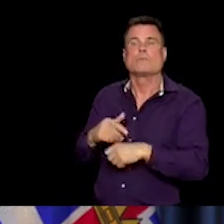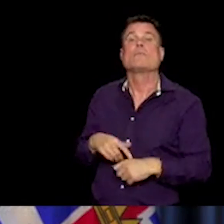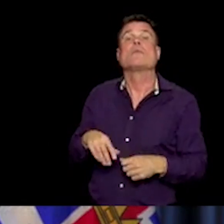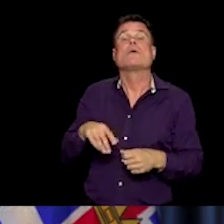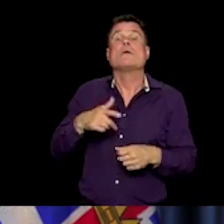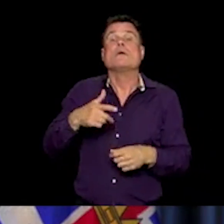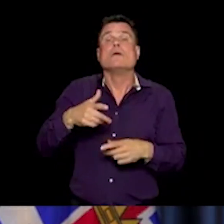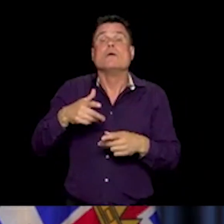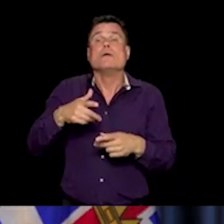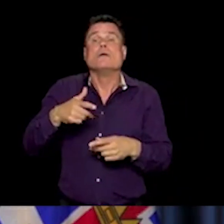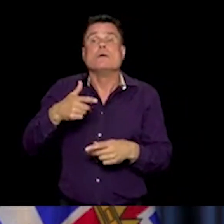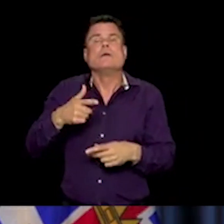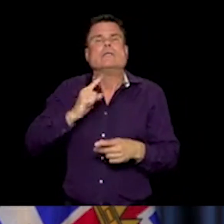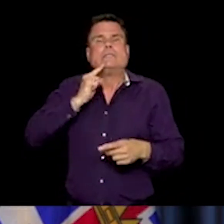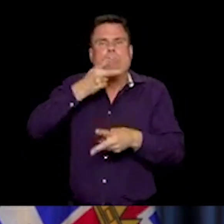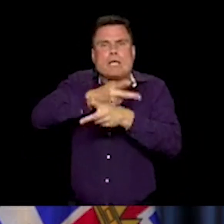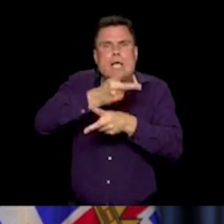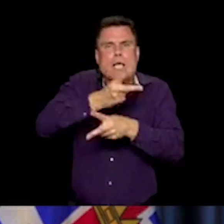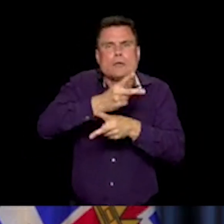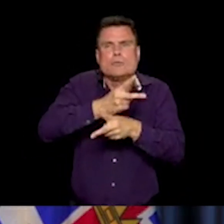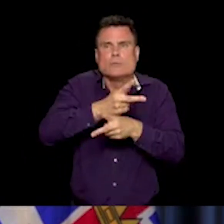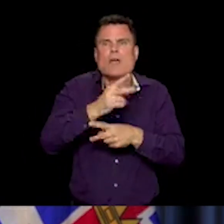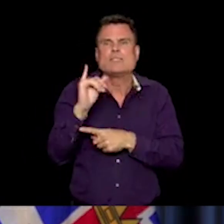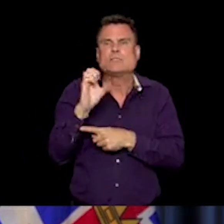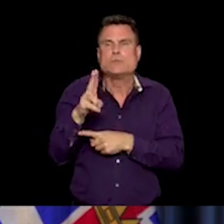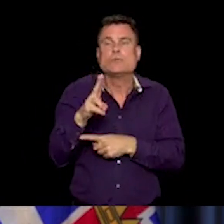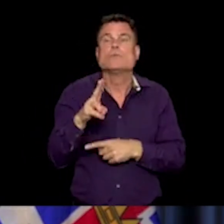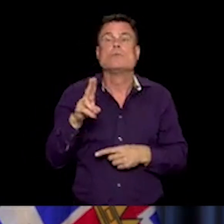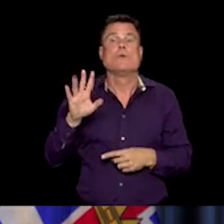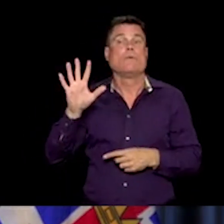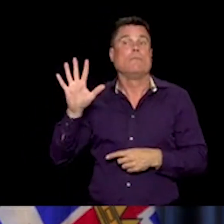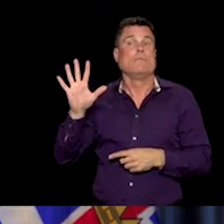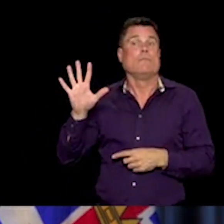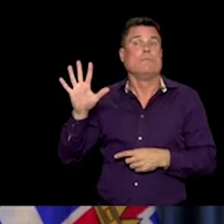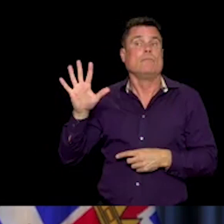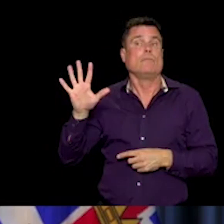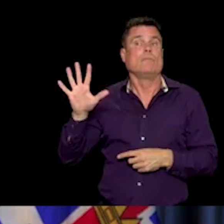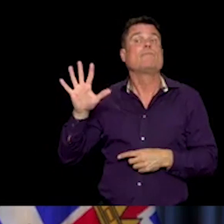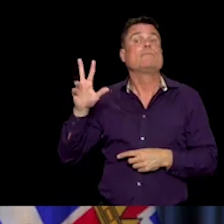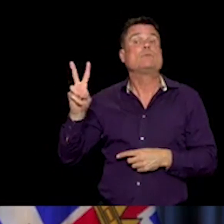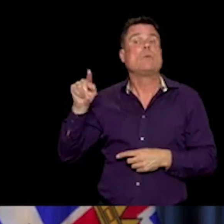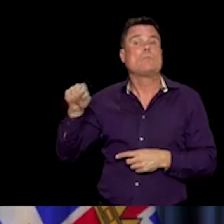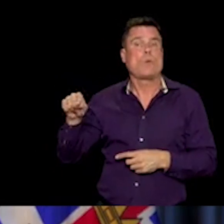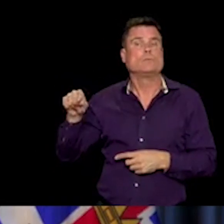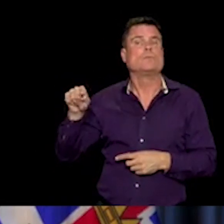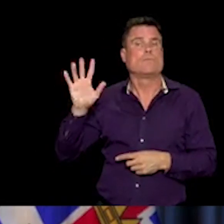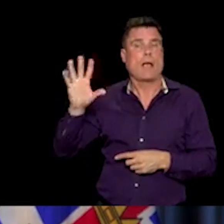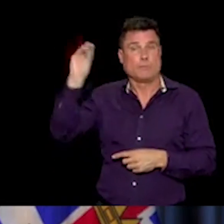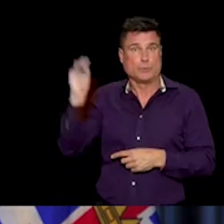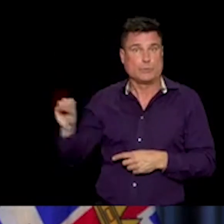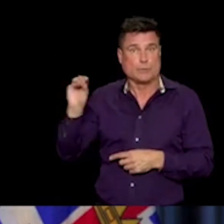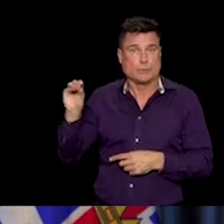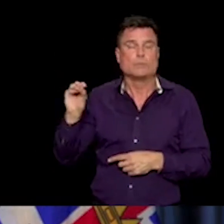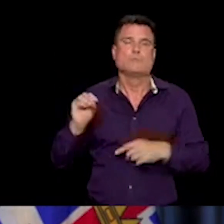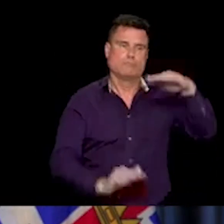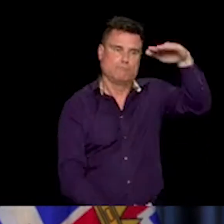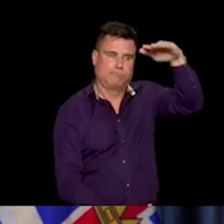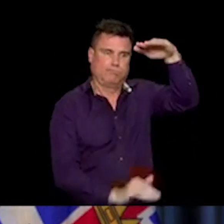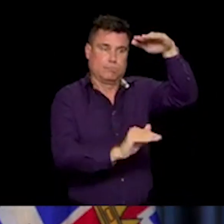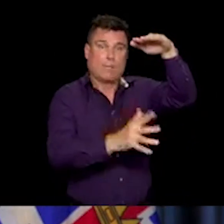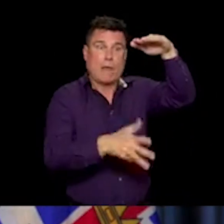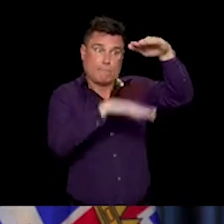69% of beds are occupied across the system at the moment, and 53% of critical care beds are occupied